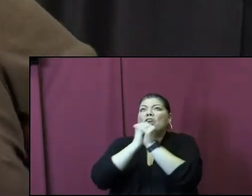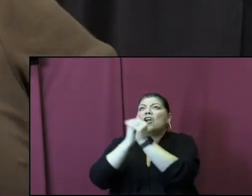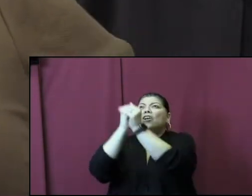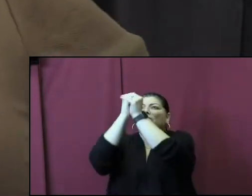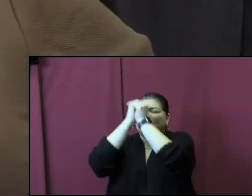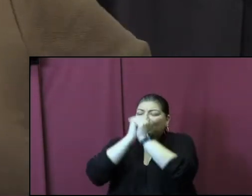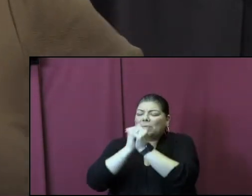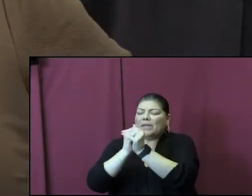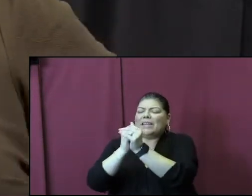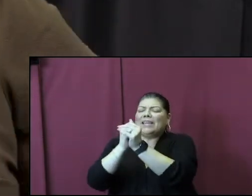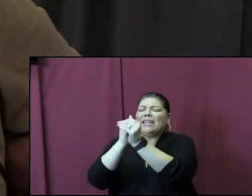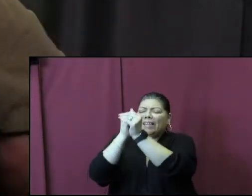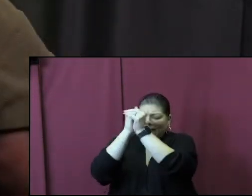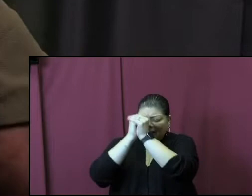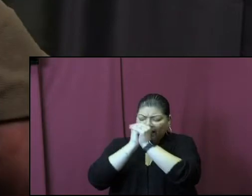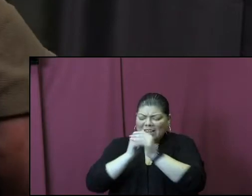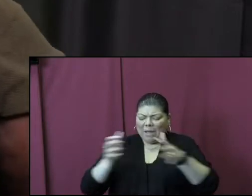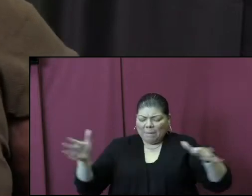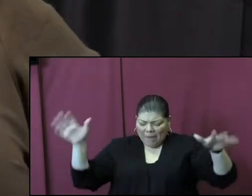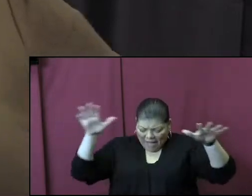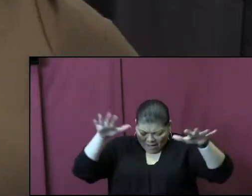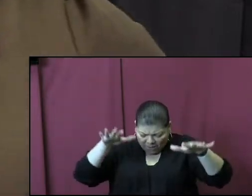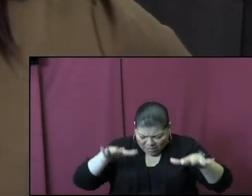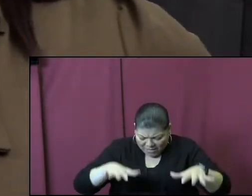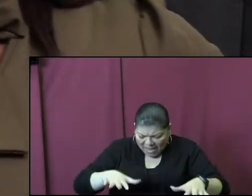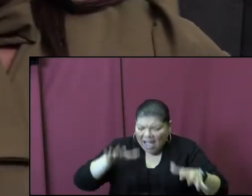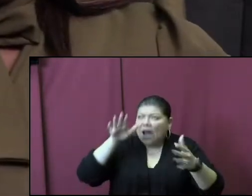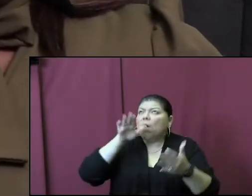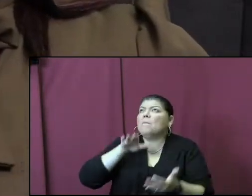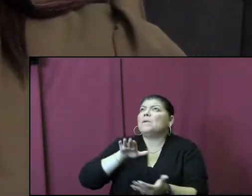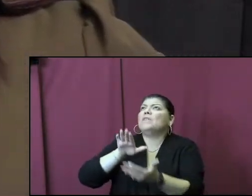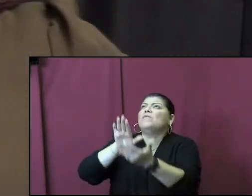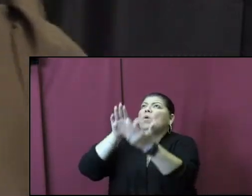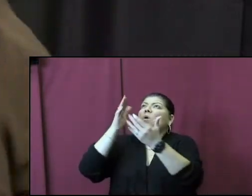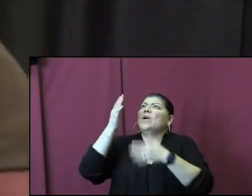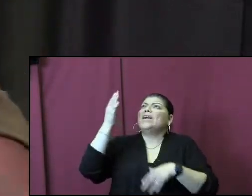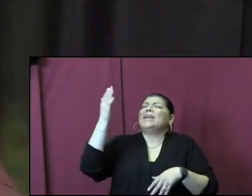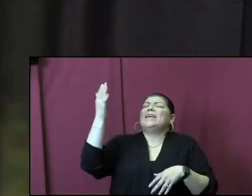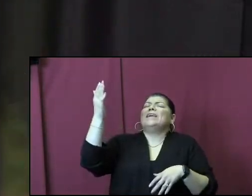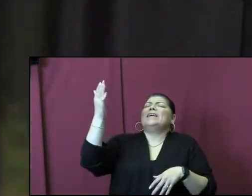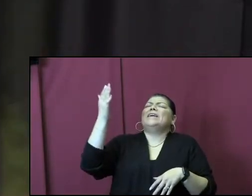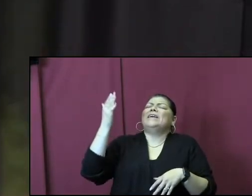worshiping, worshiping, bowing down before him. Bowing down